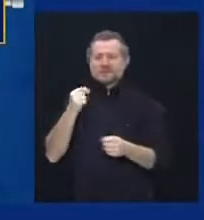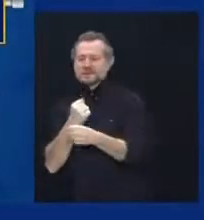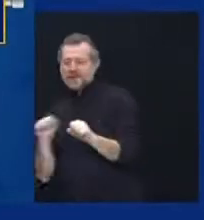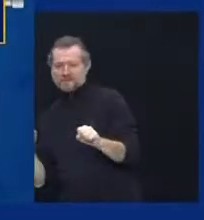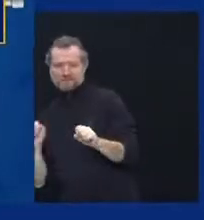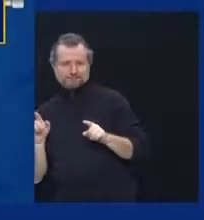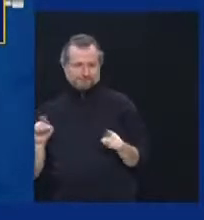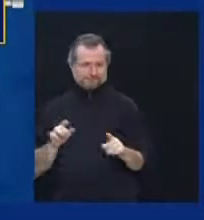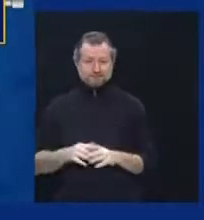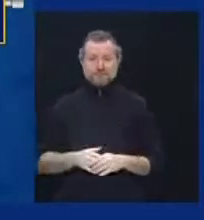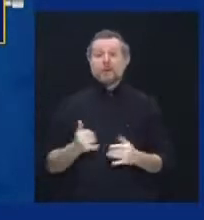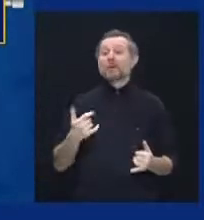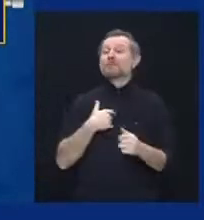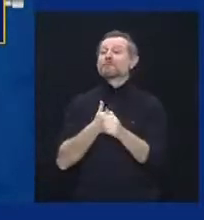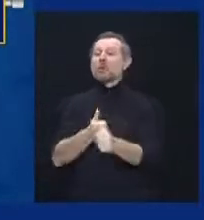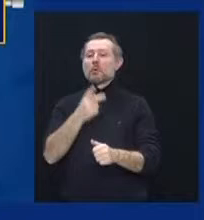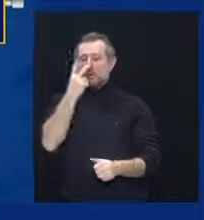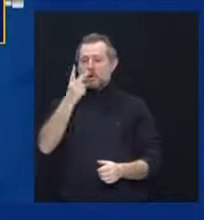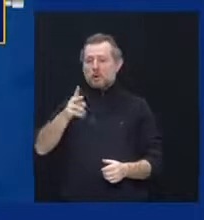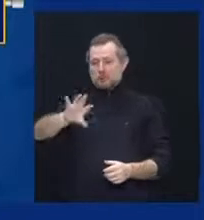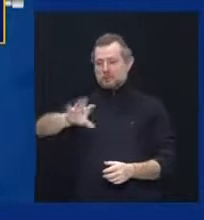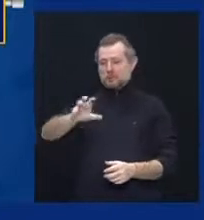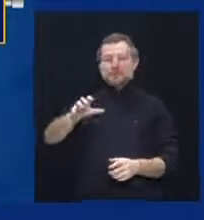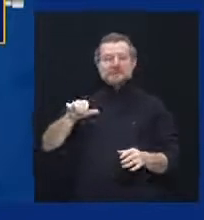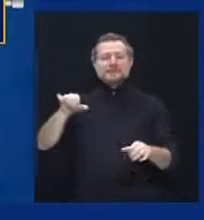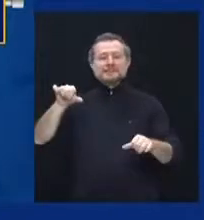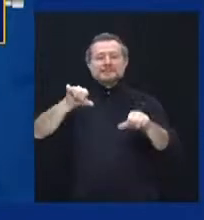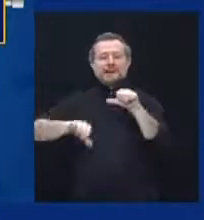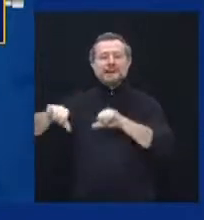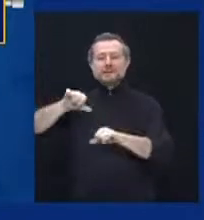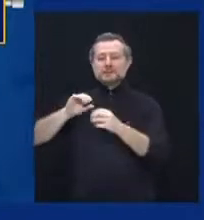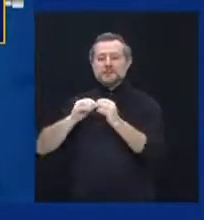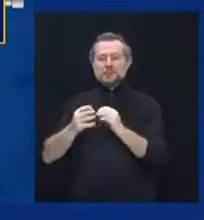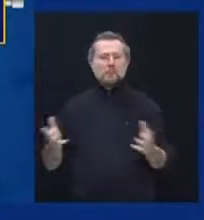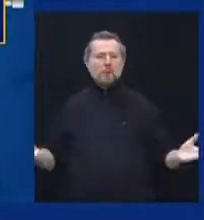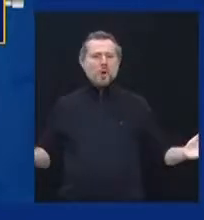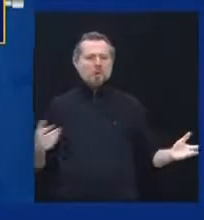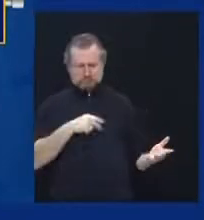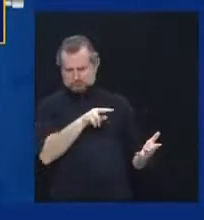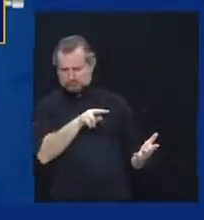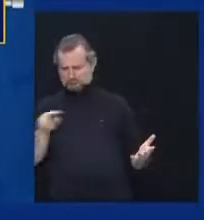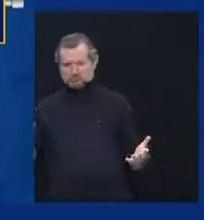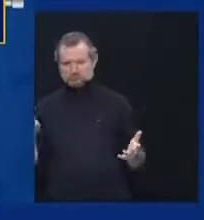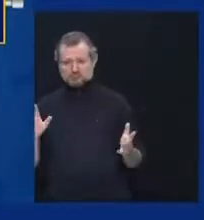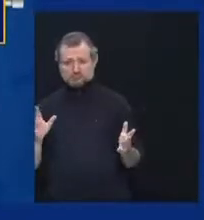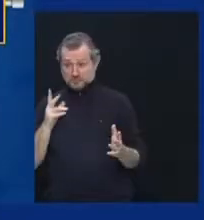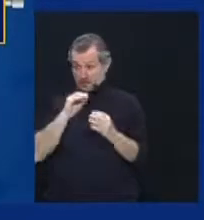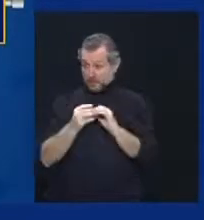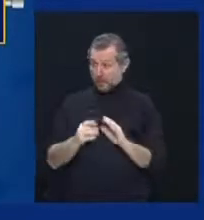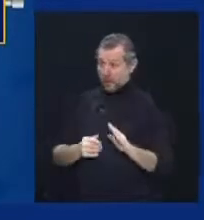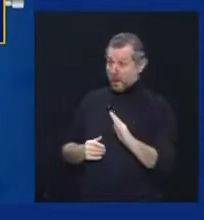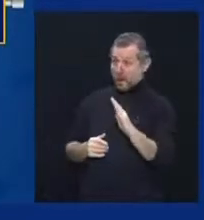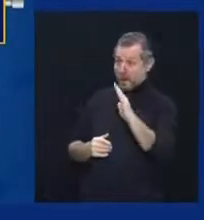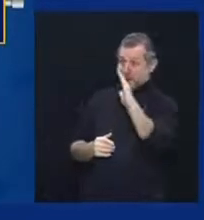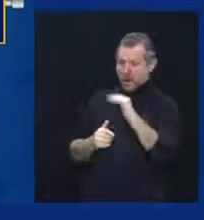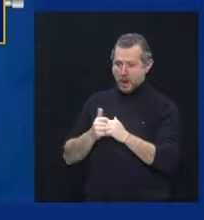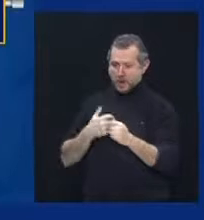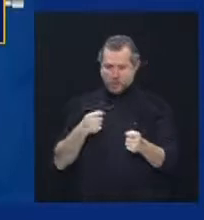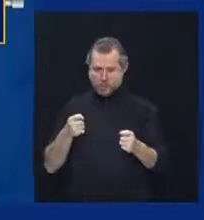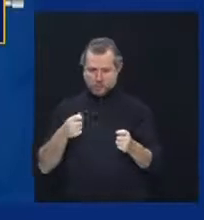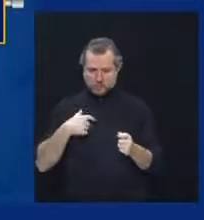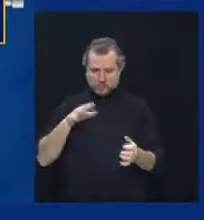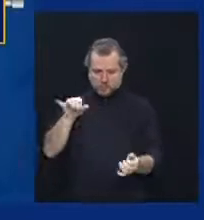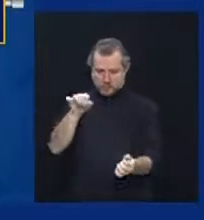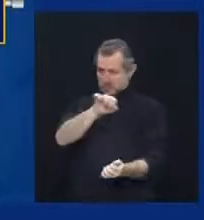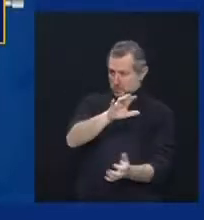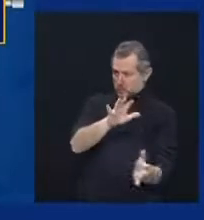following science and following data. You watch those numbers and you react to the numbers. What is happening with the